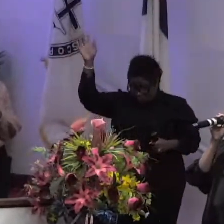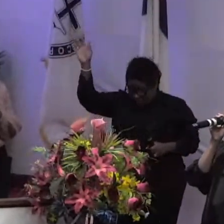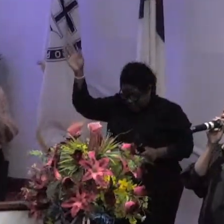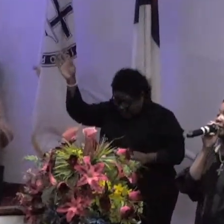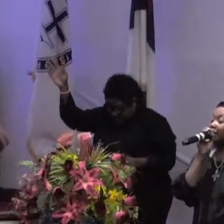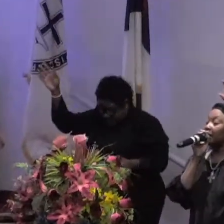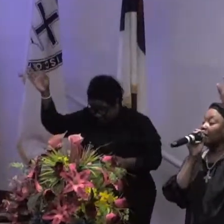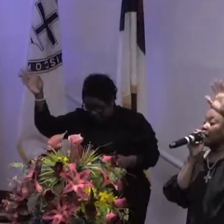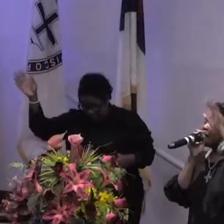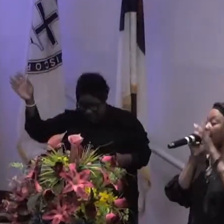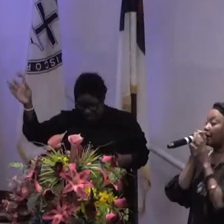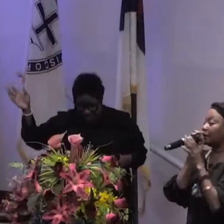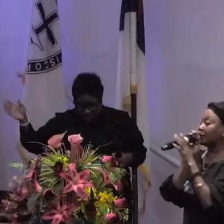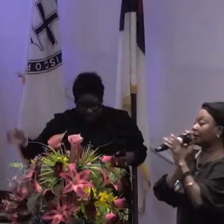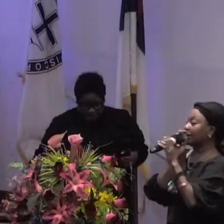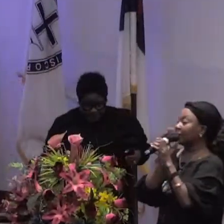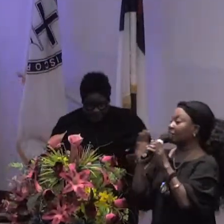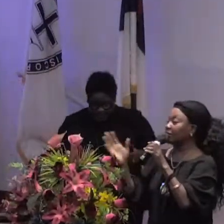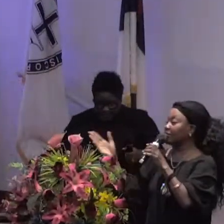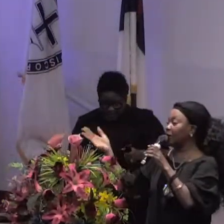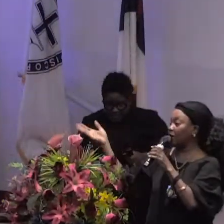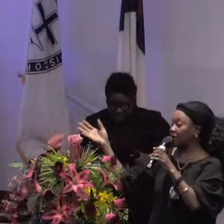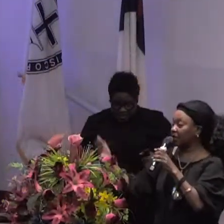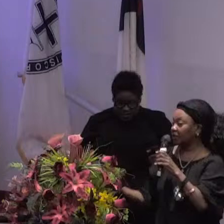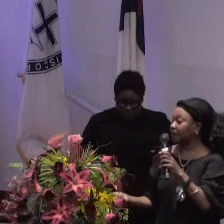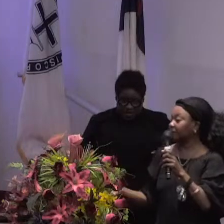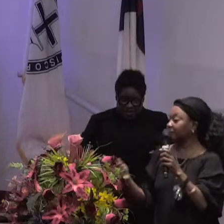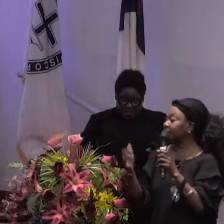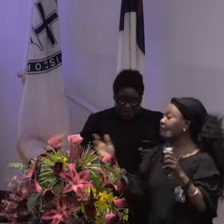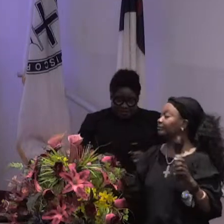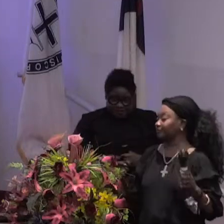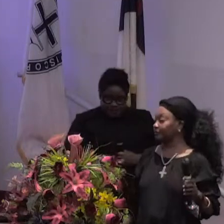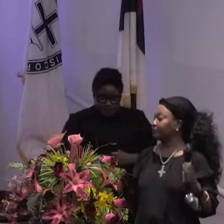the Lord. Yes. Hallelujah. Morning.